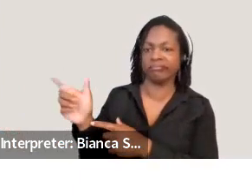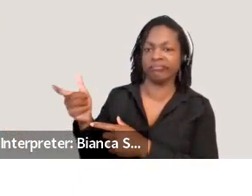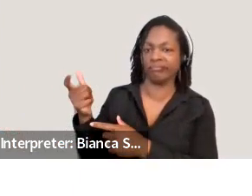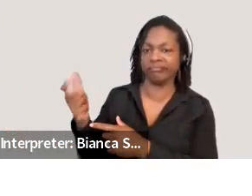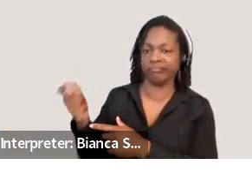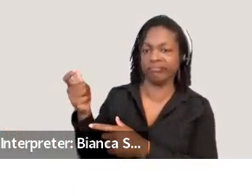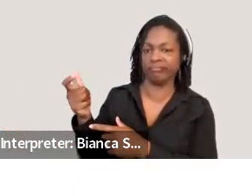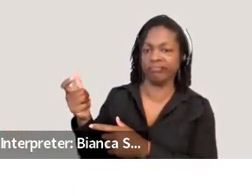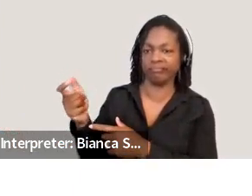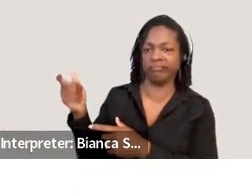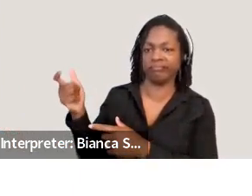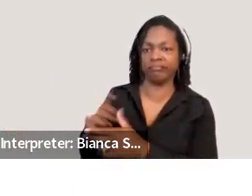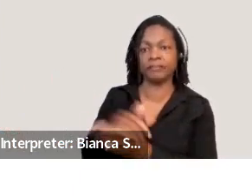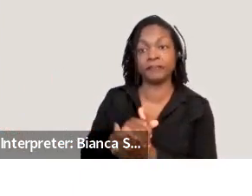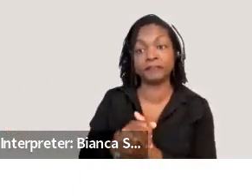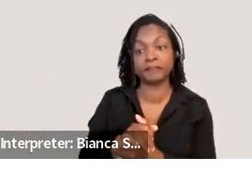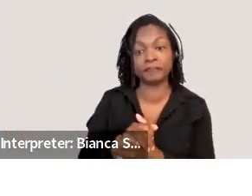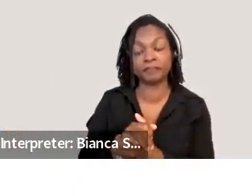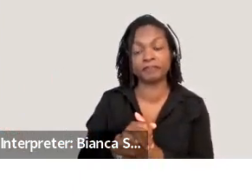questions. Yeah, and